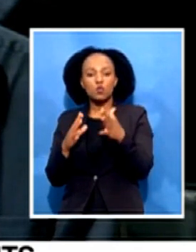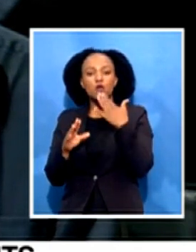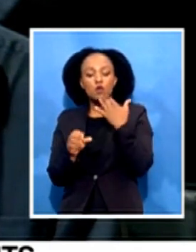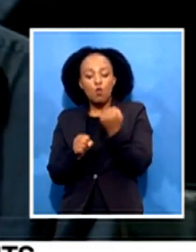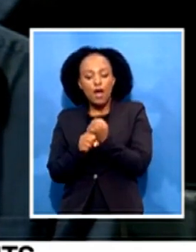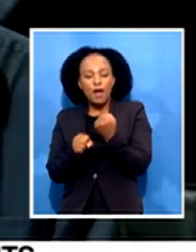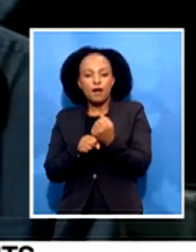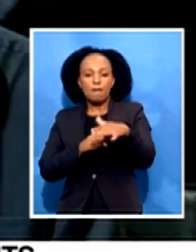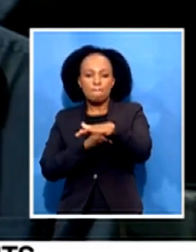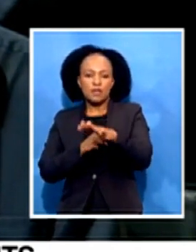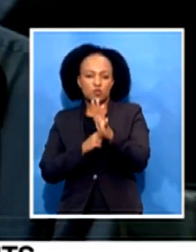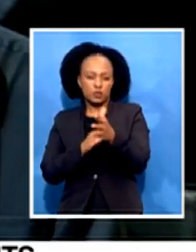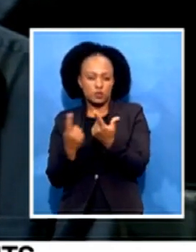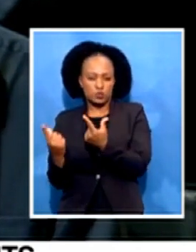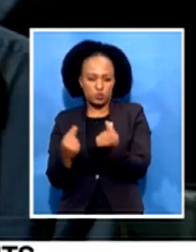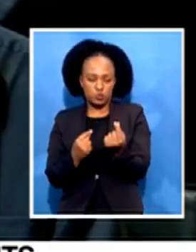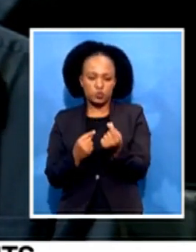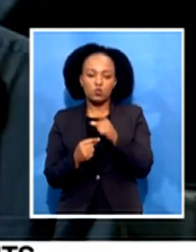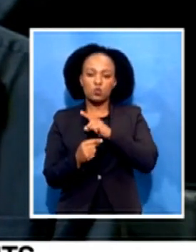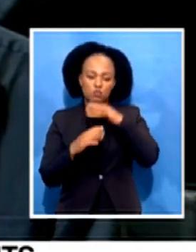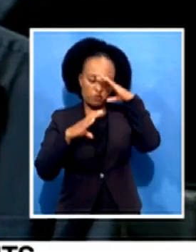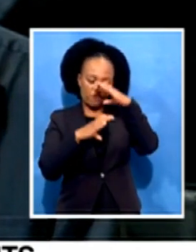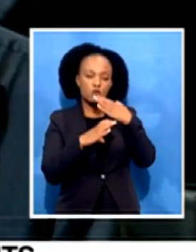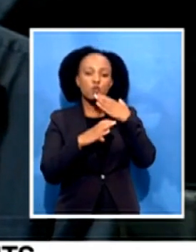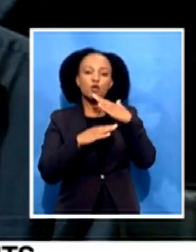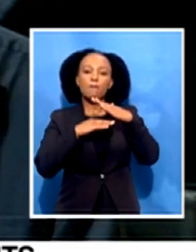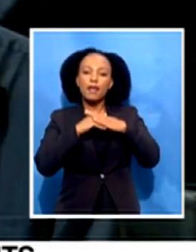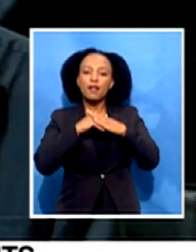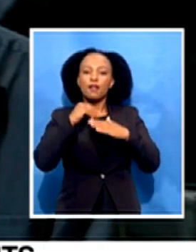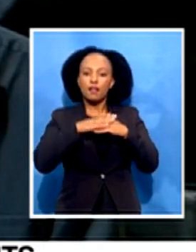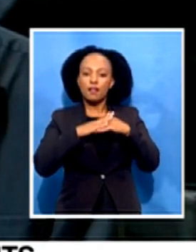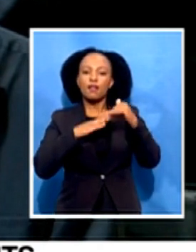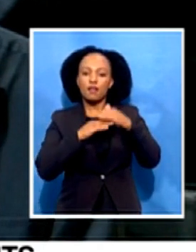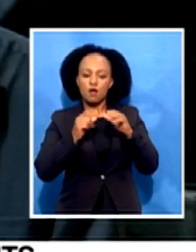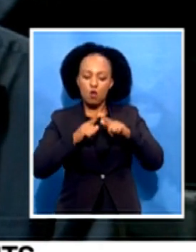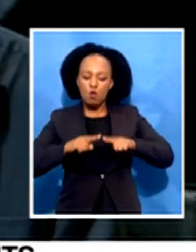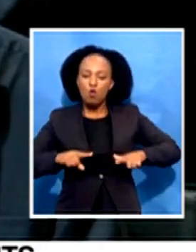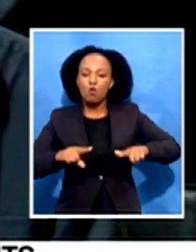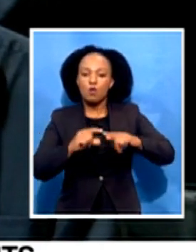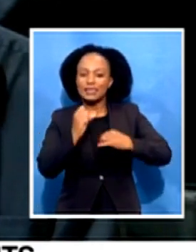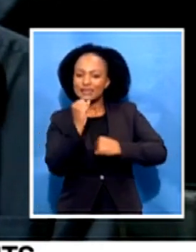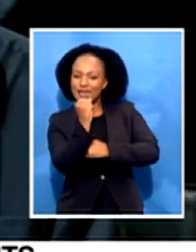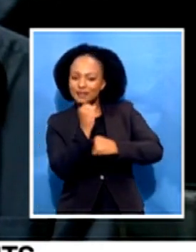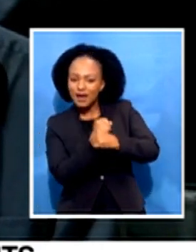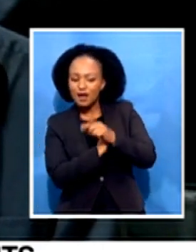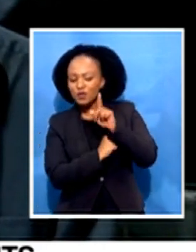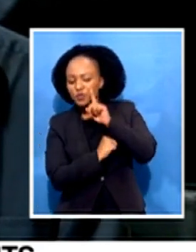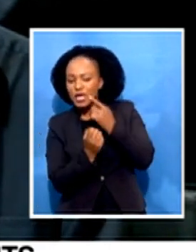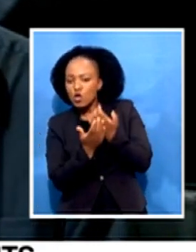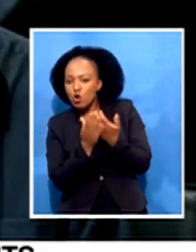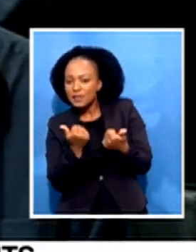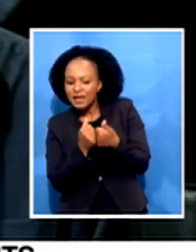on rebuilding our locals to reflect the structural economic changes that is also associated